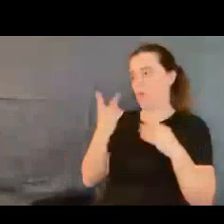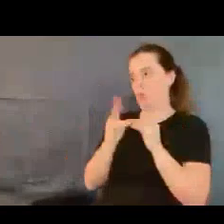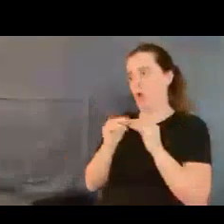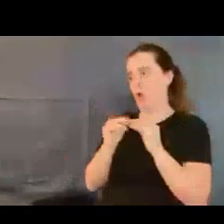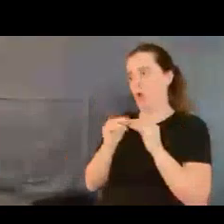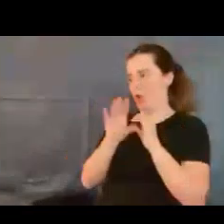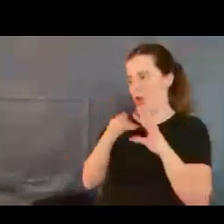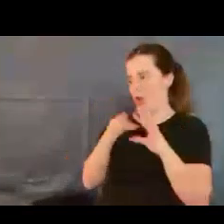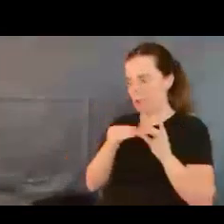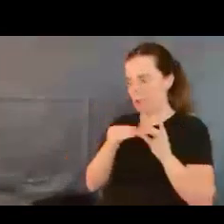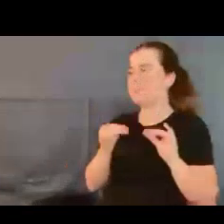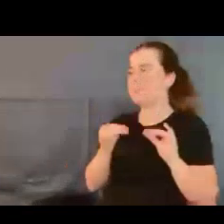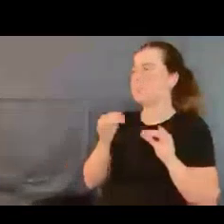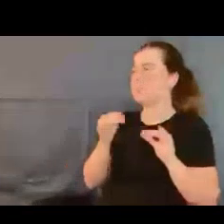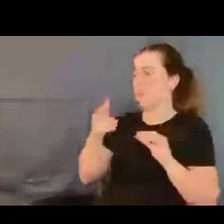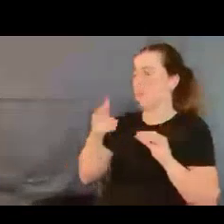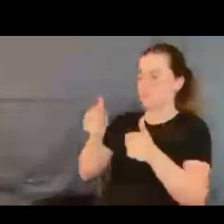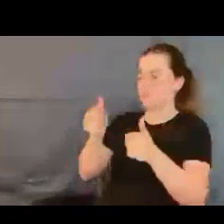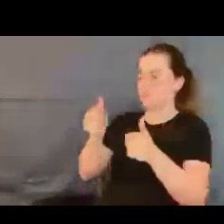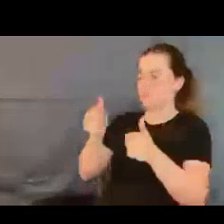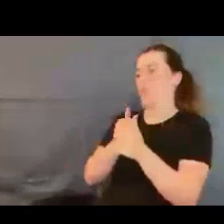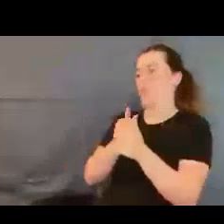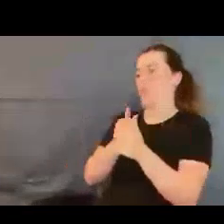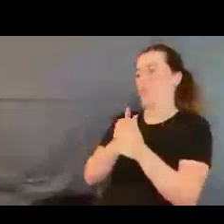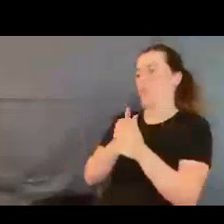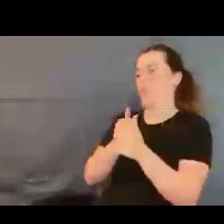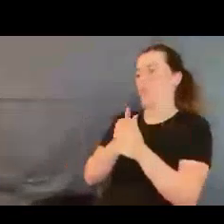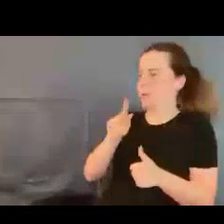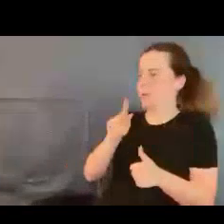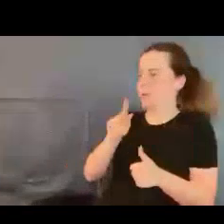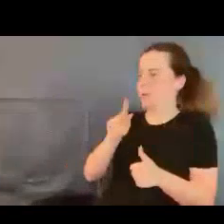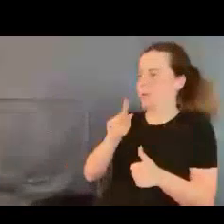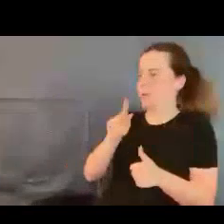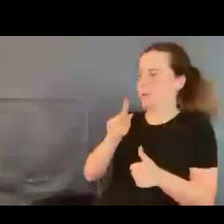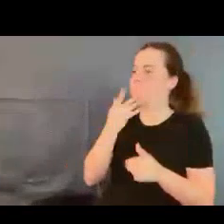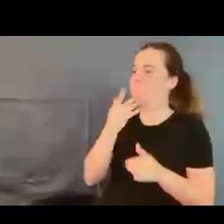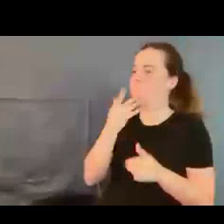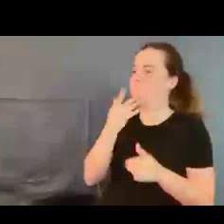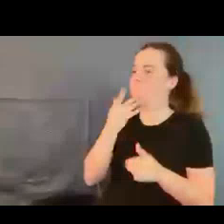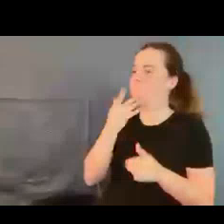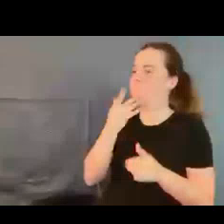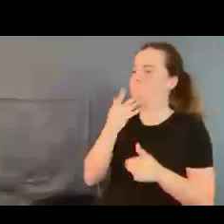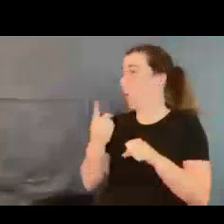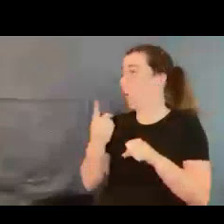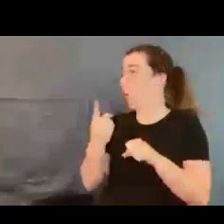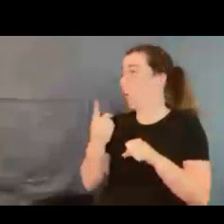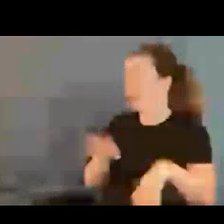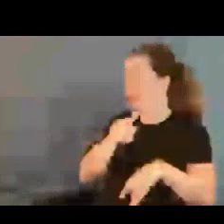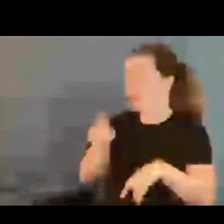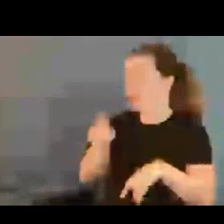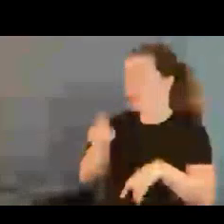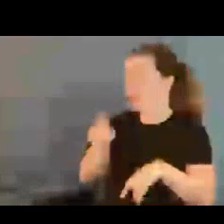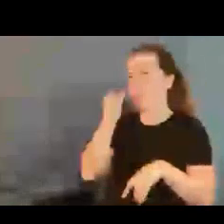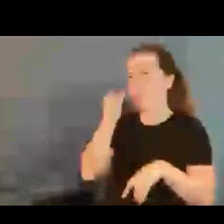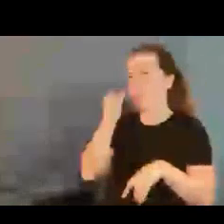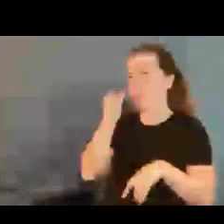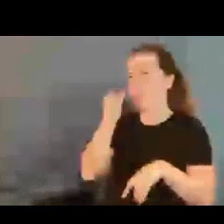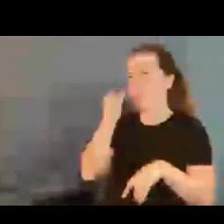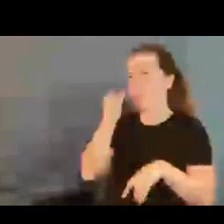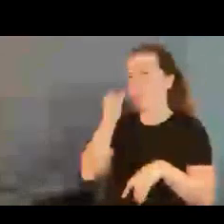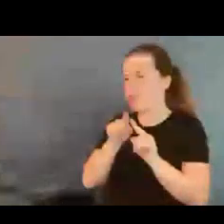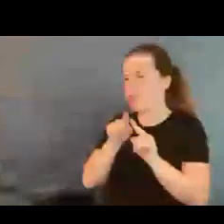following up on what you were talking about with everyone has a different preference for footwear, but one person asked if there's a common trail footwear for this